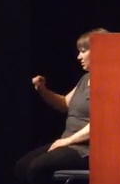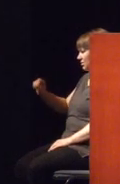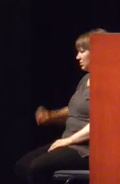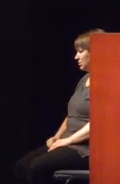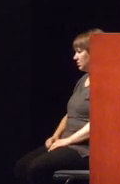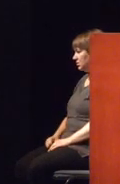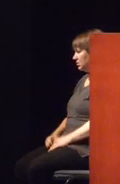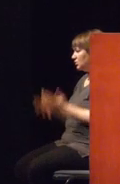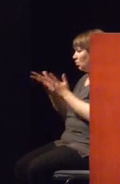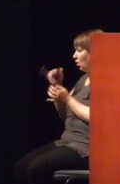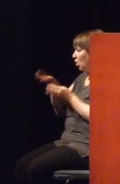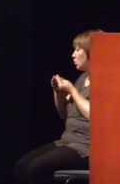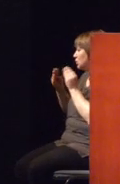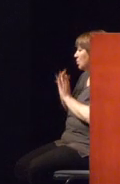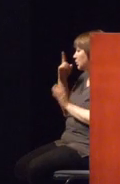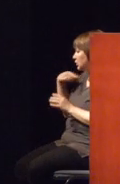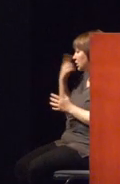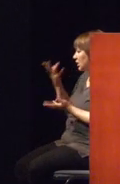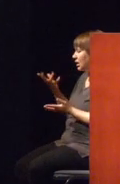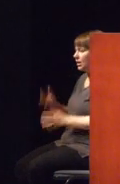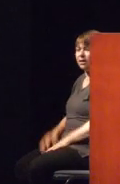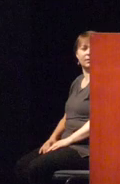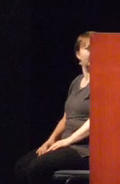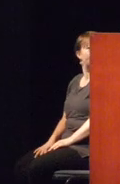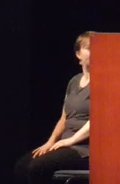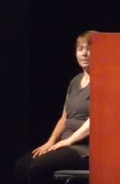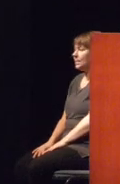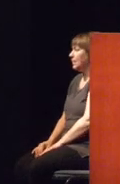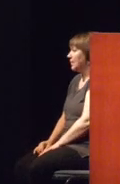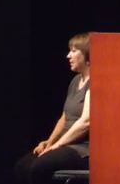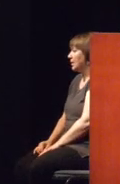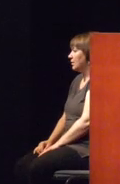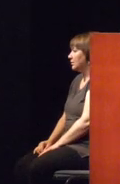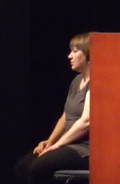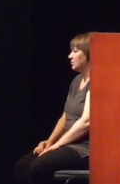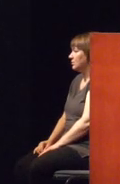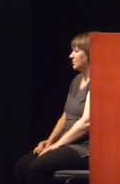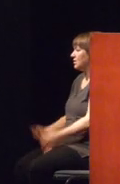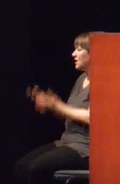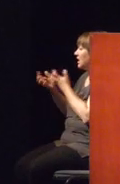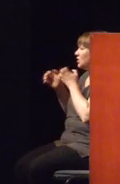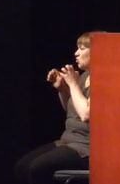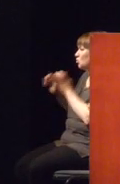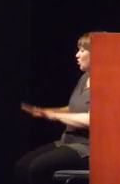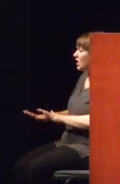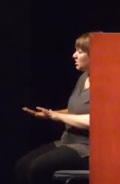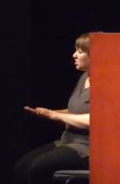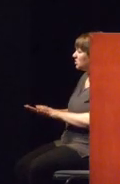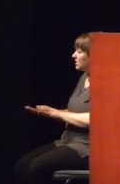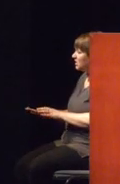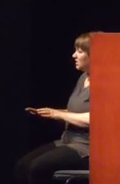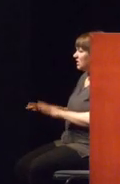equivalent students, what those numbers have looked like over the past decade. And I do this not to bring us down.